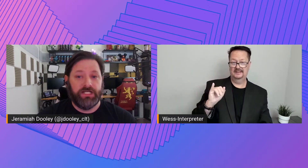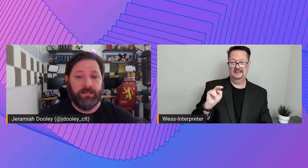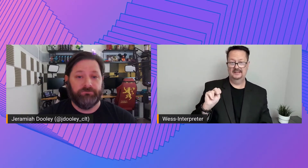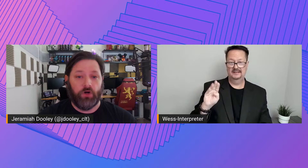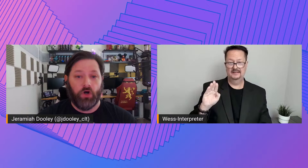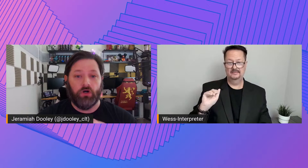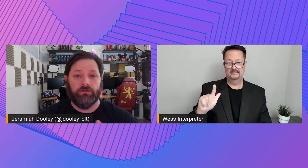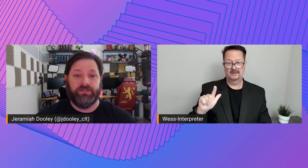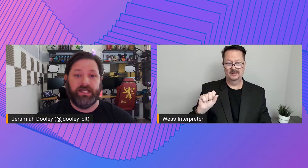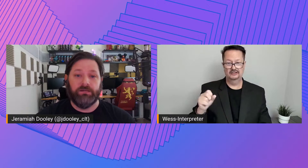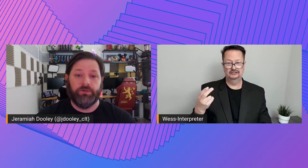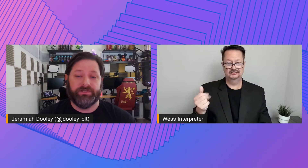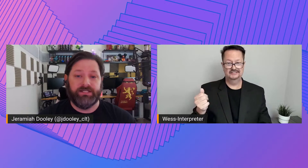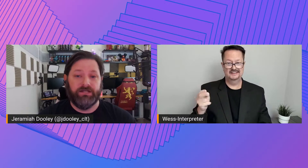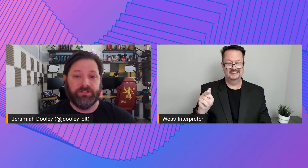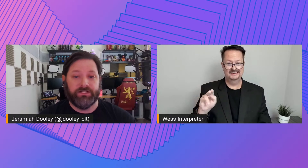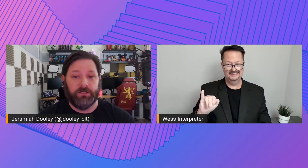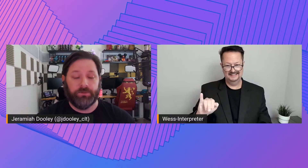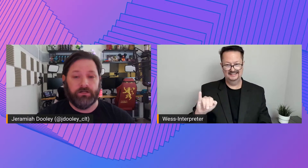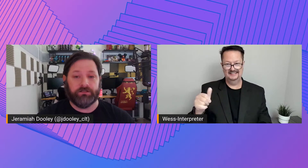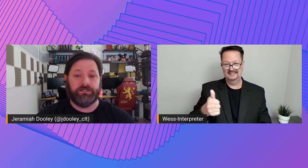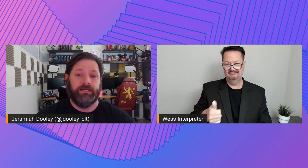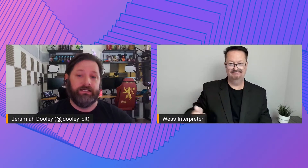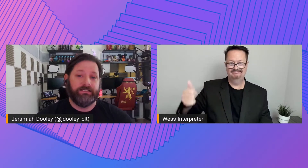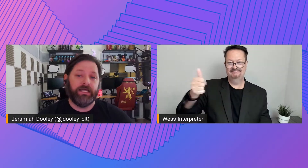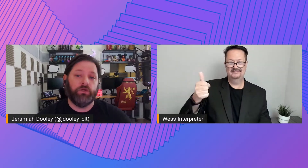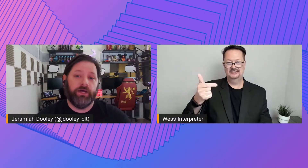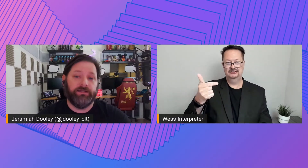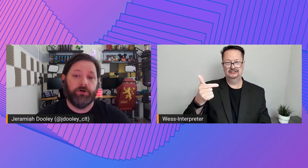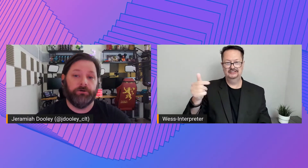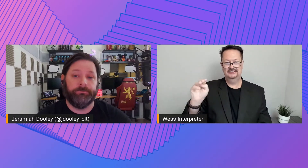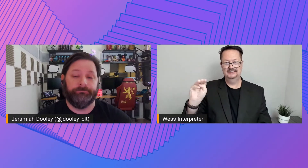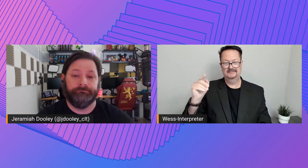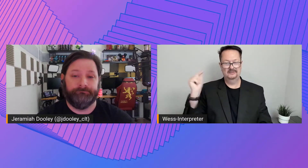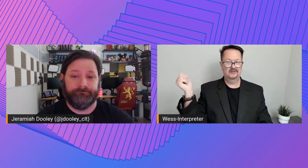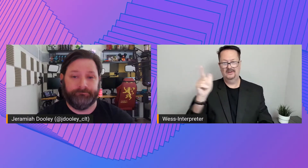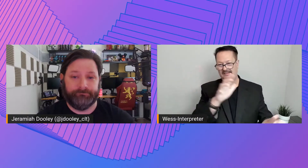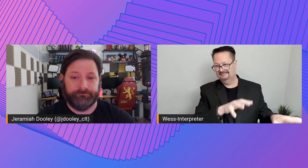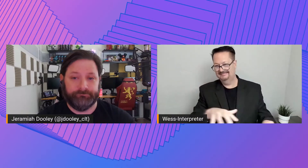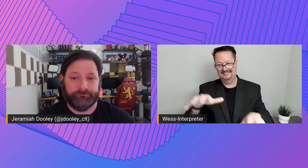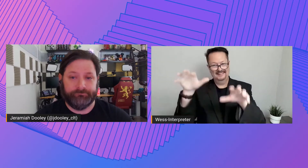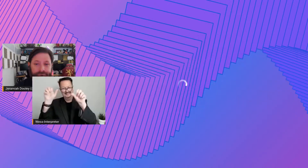the GM for all of the AWS native container products. Take it away, Inbal.